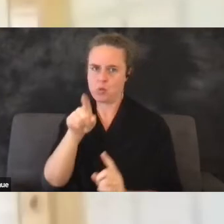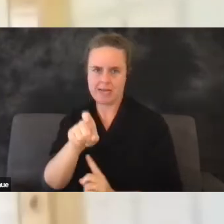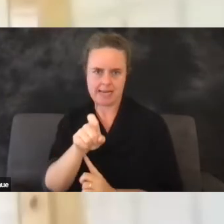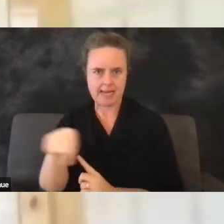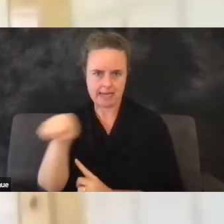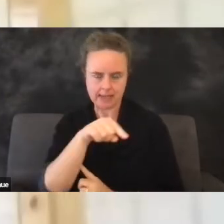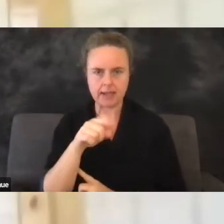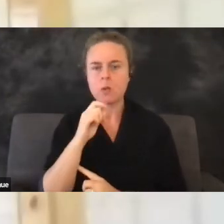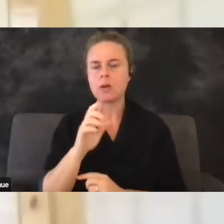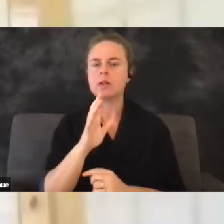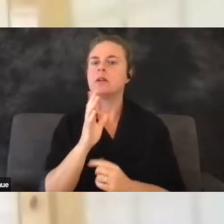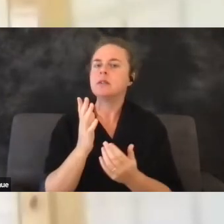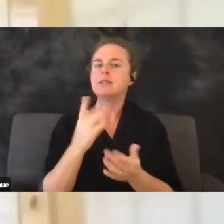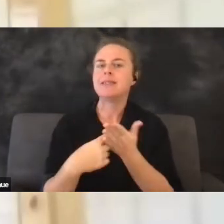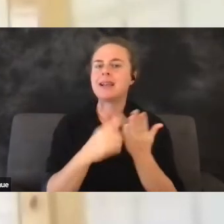structured.